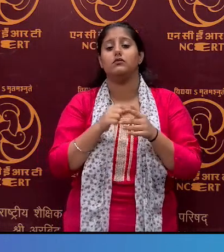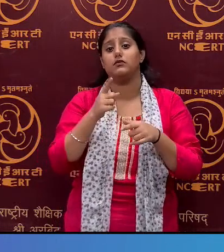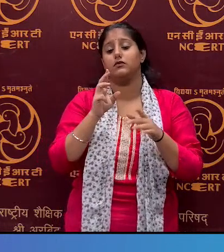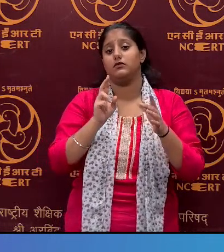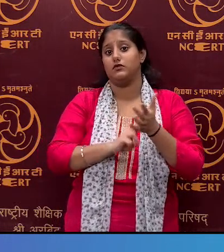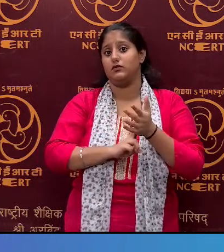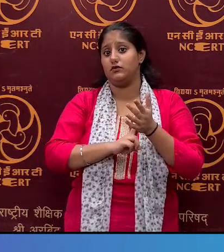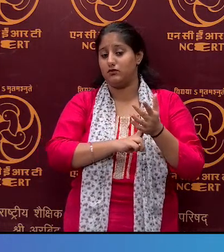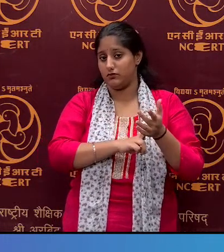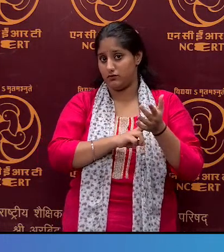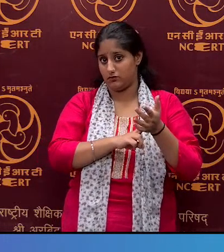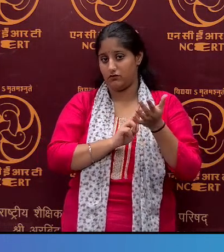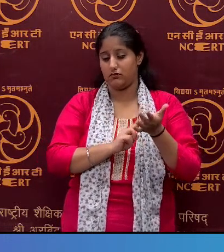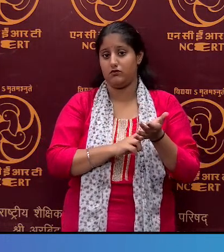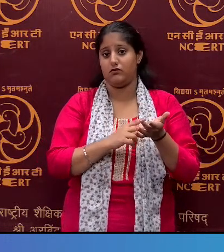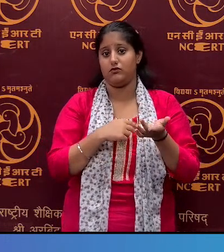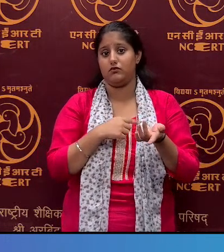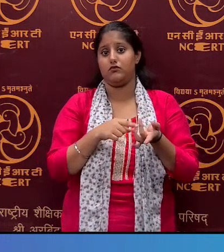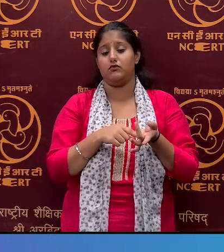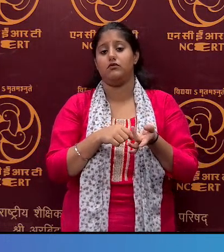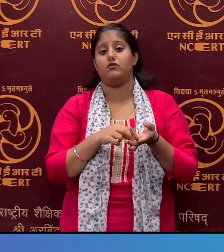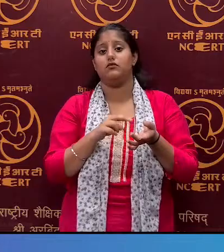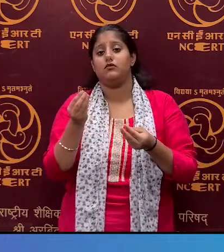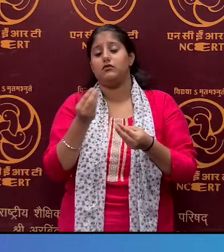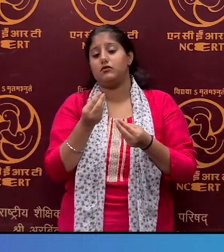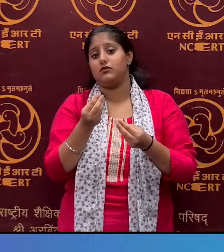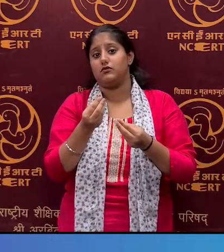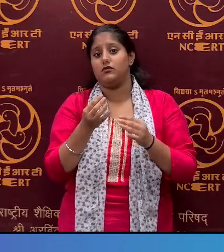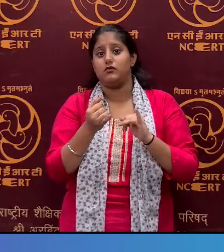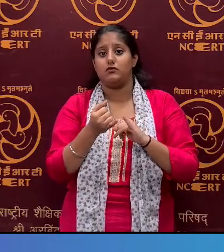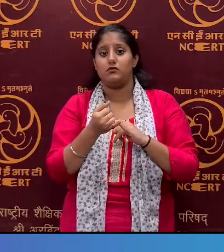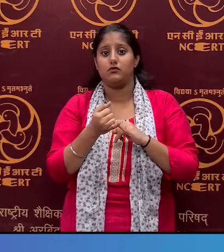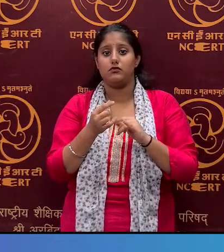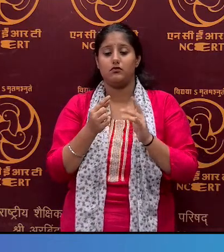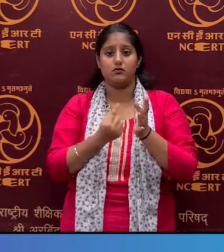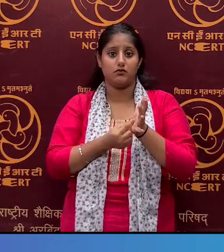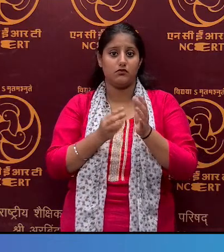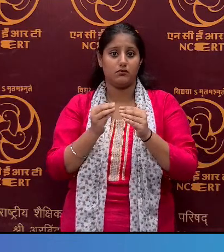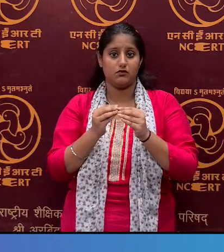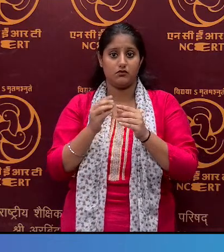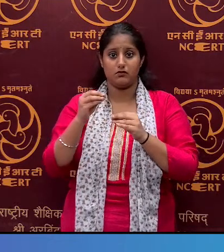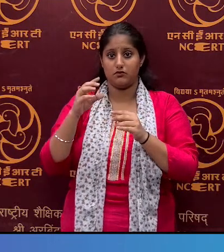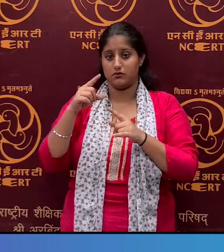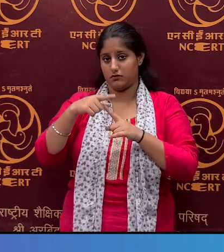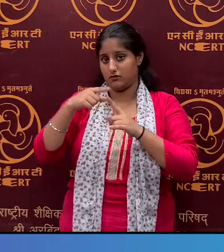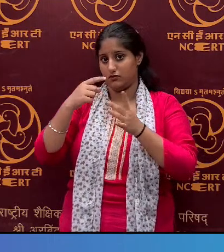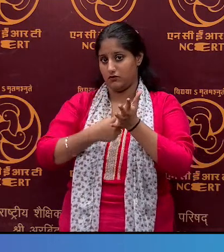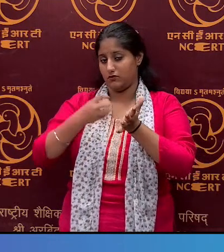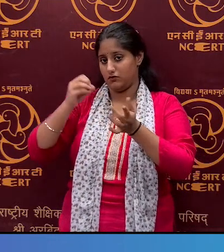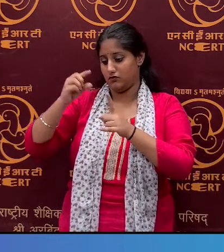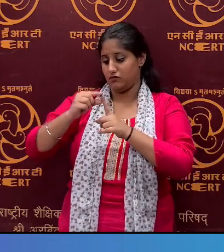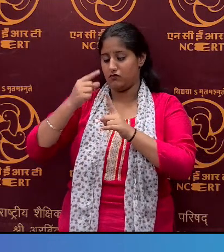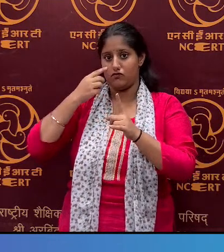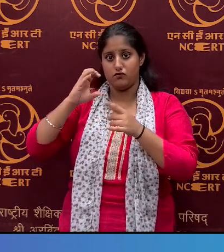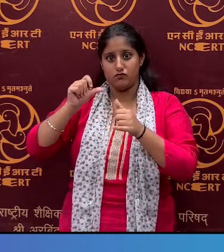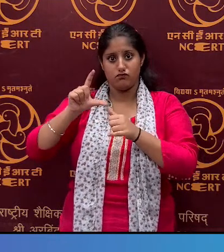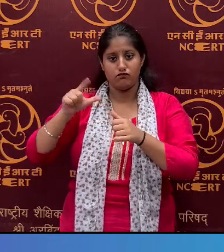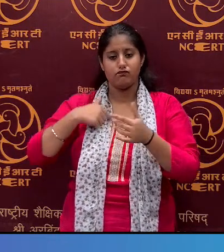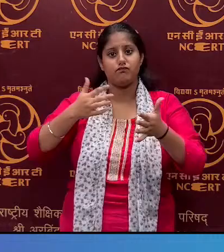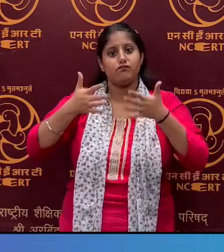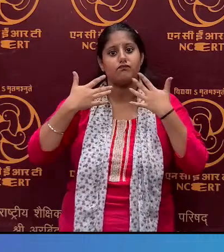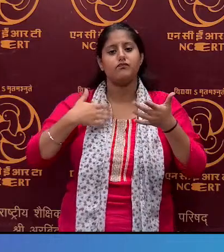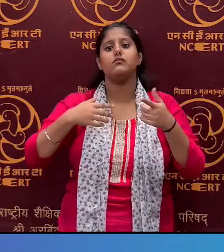plain is marked as subtropical type of climate, where summer is going to be very hot and